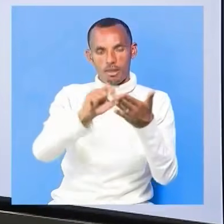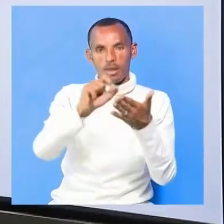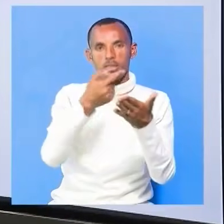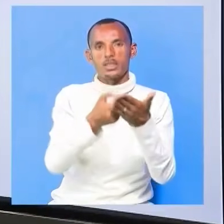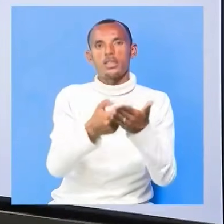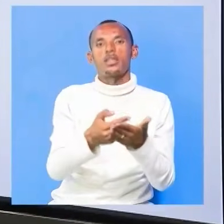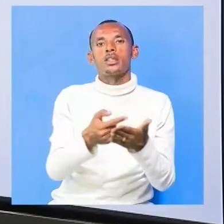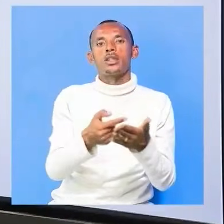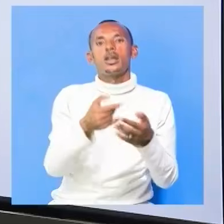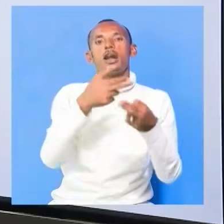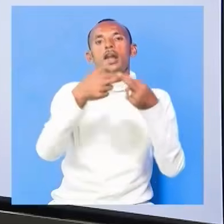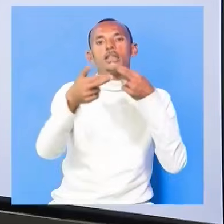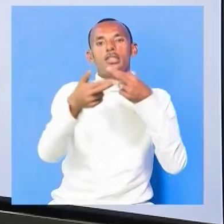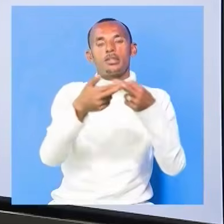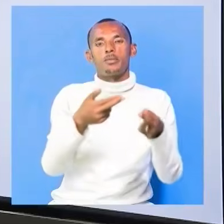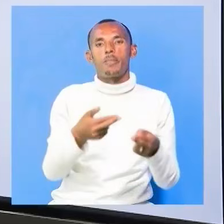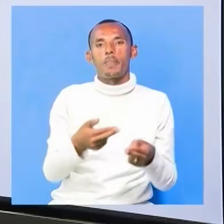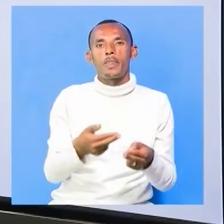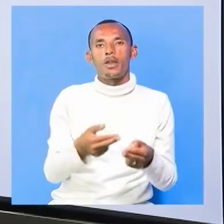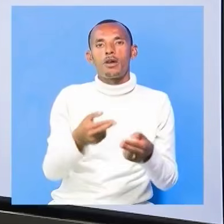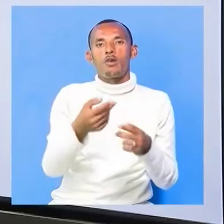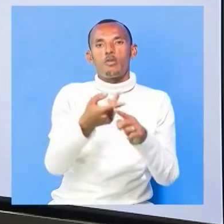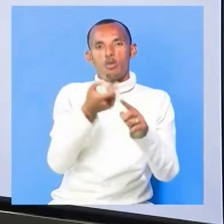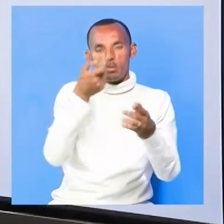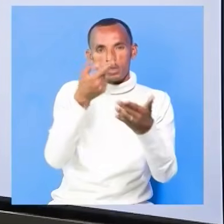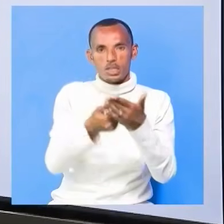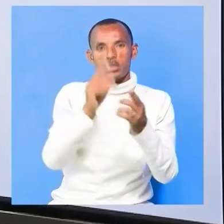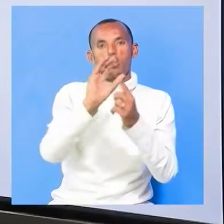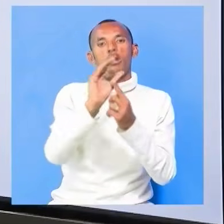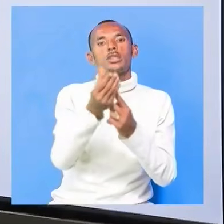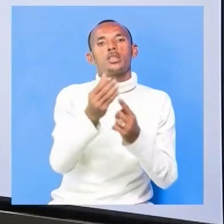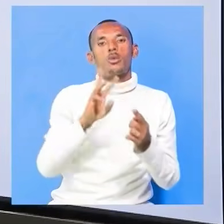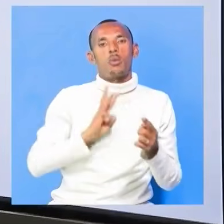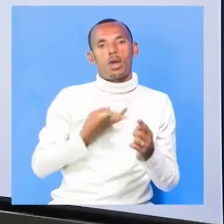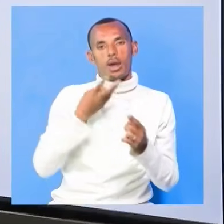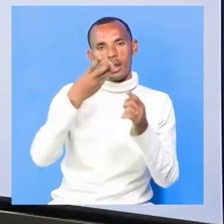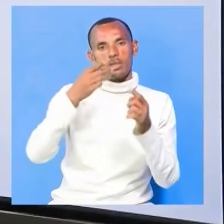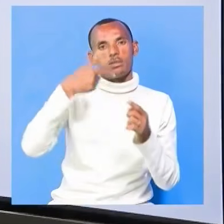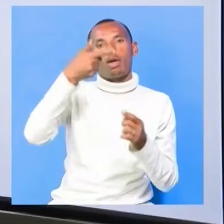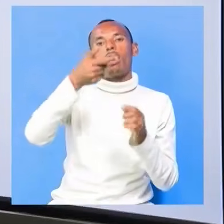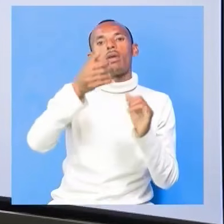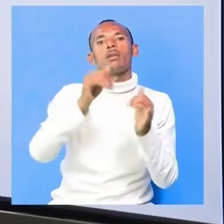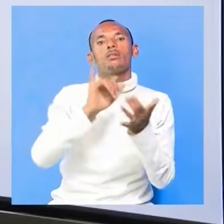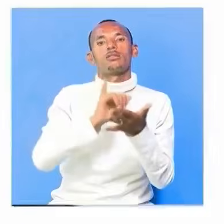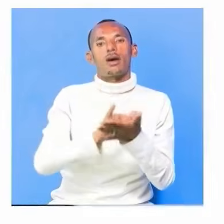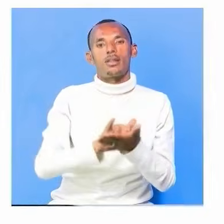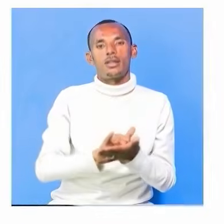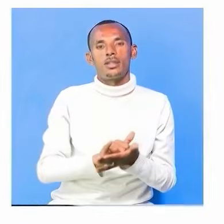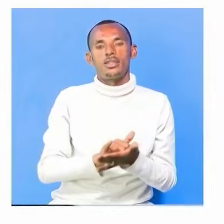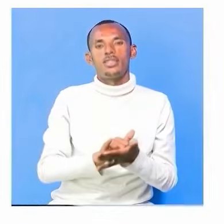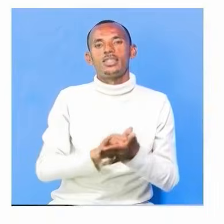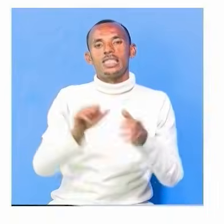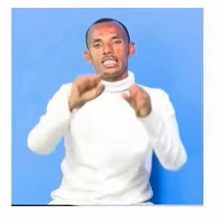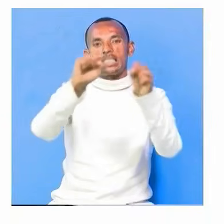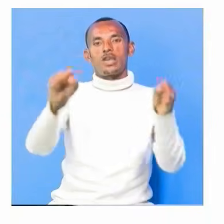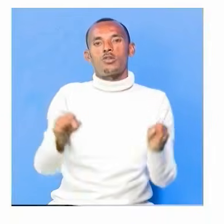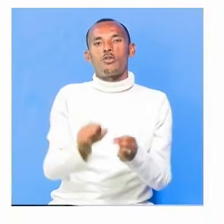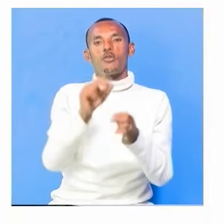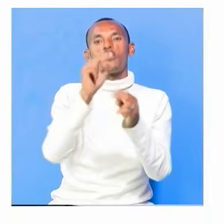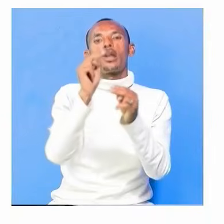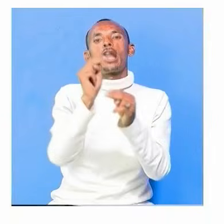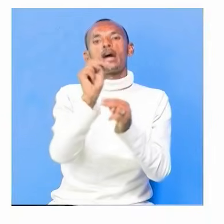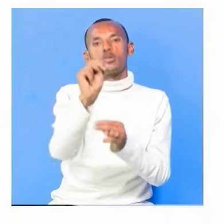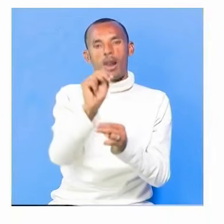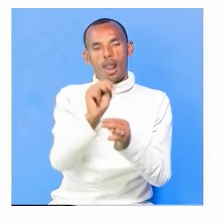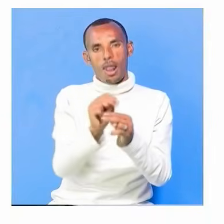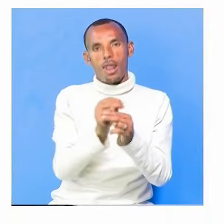of relationship using subset. So, from these 2 conditions, we can say that the set of natural number is